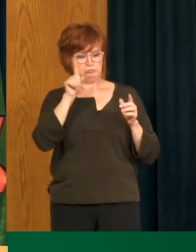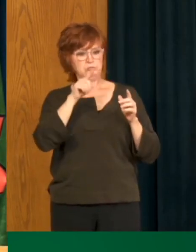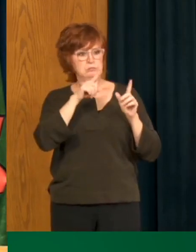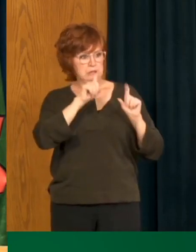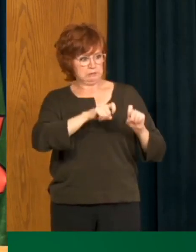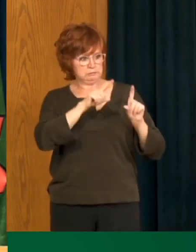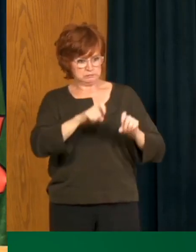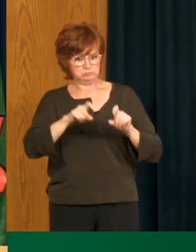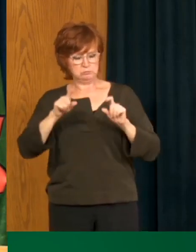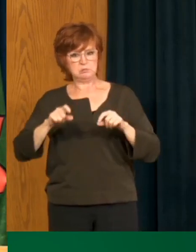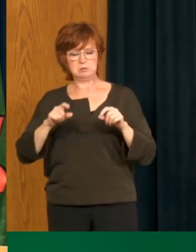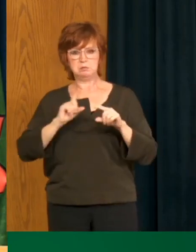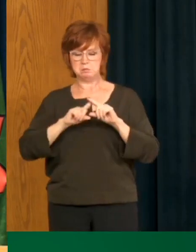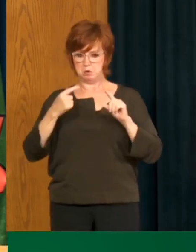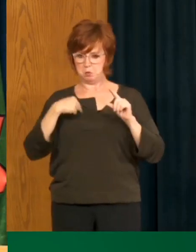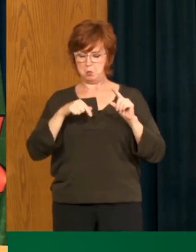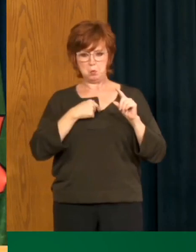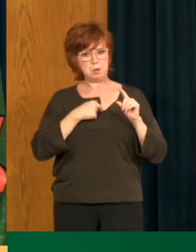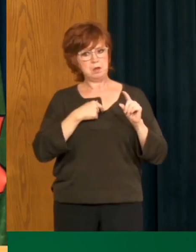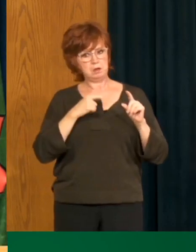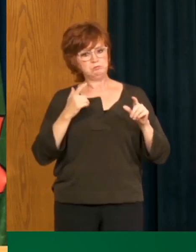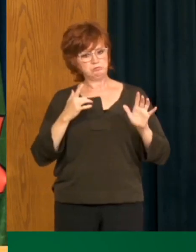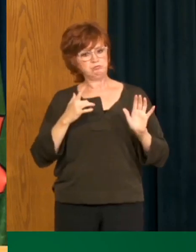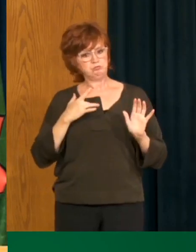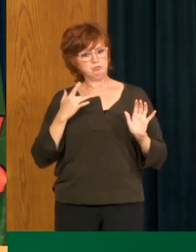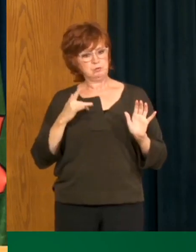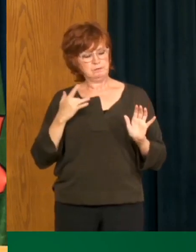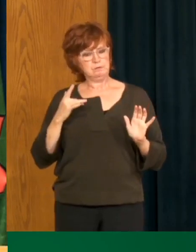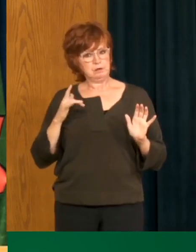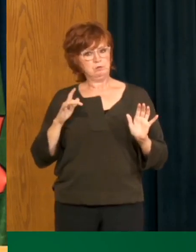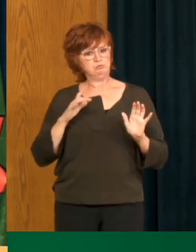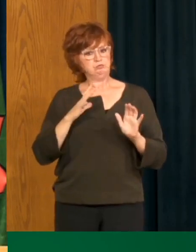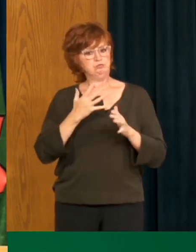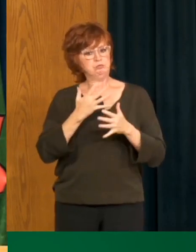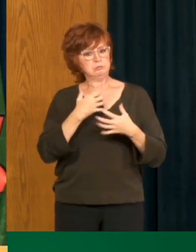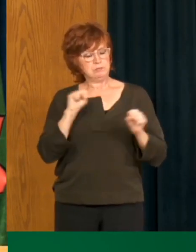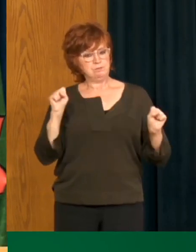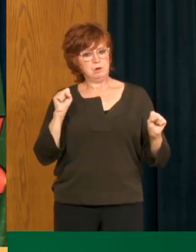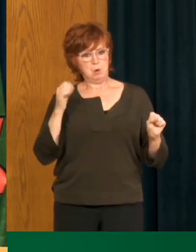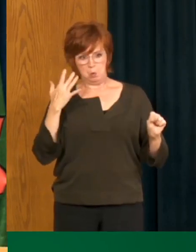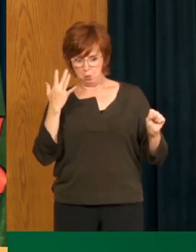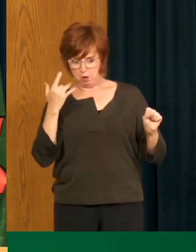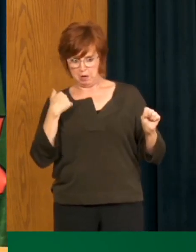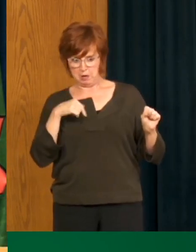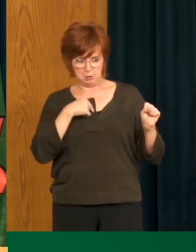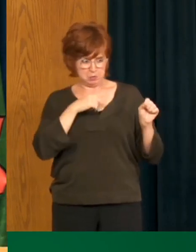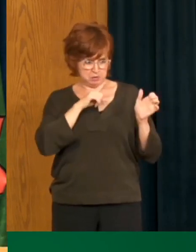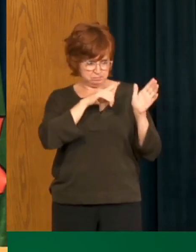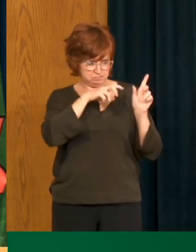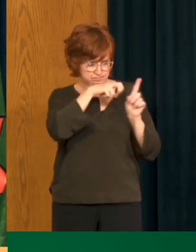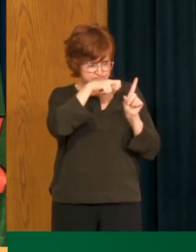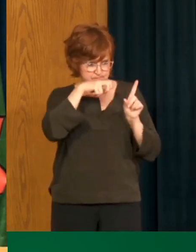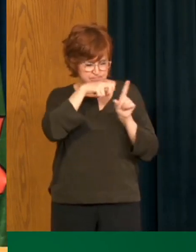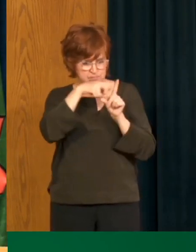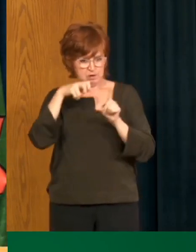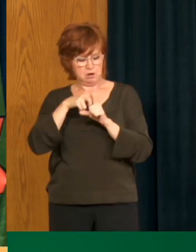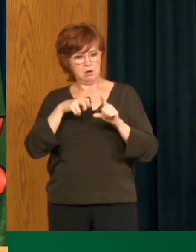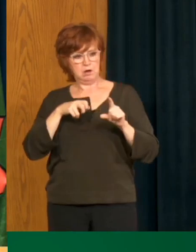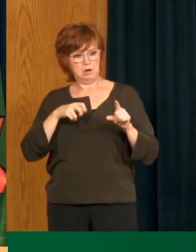part of active case finding, outbreak investigation, so on, I think that's a good thing. So case numbers